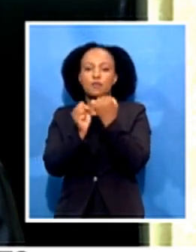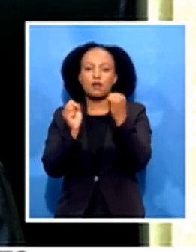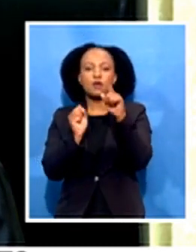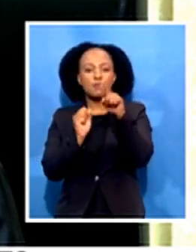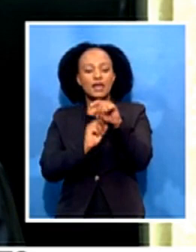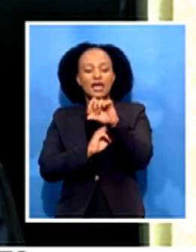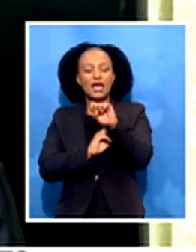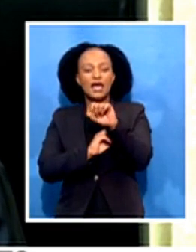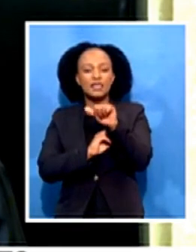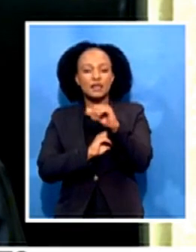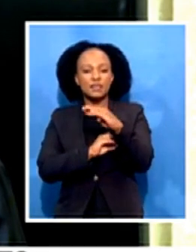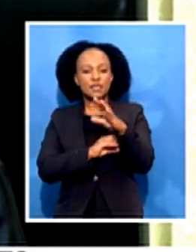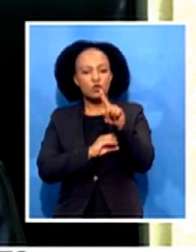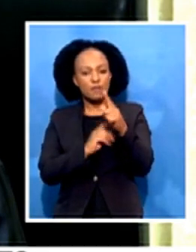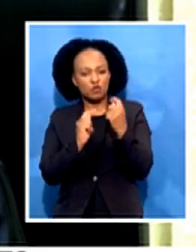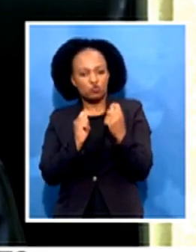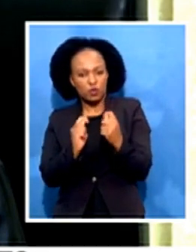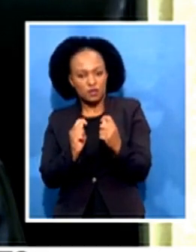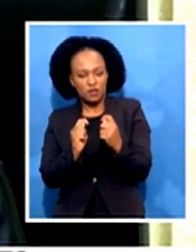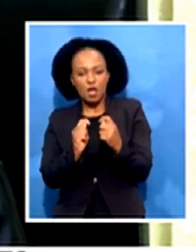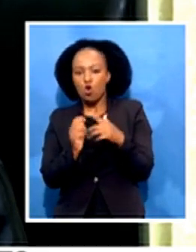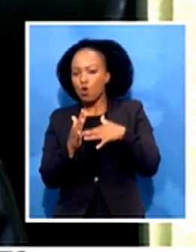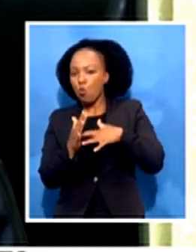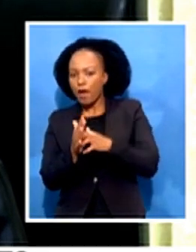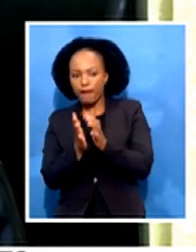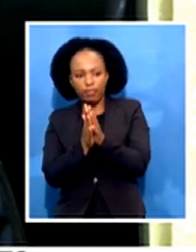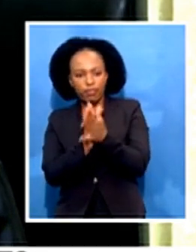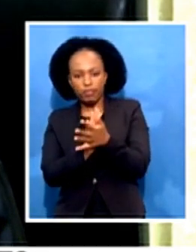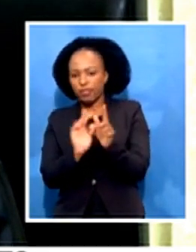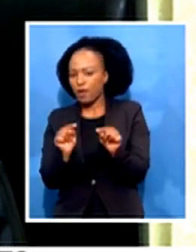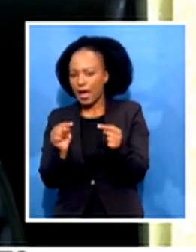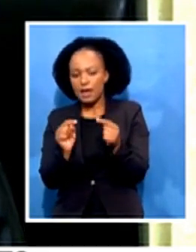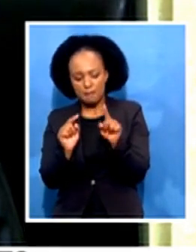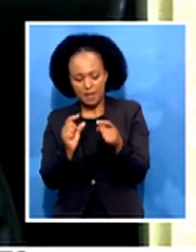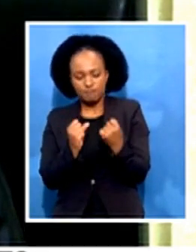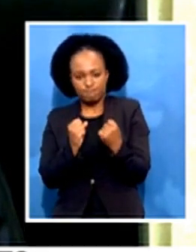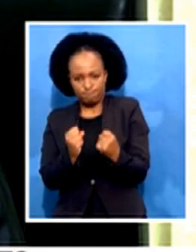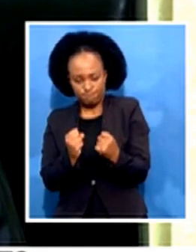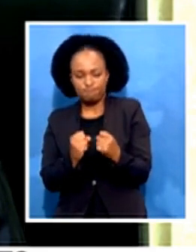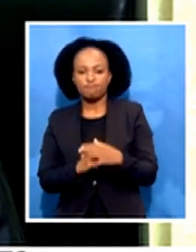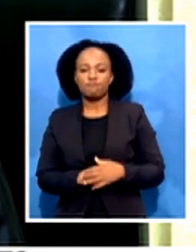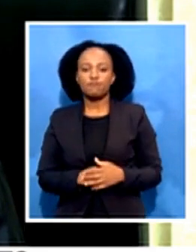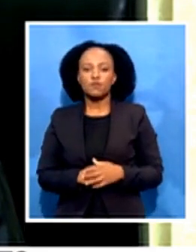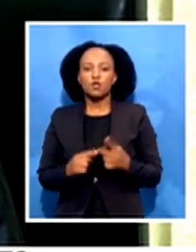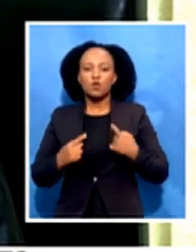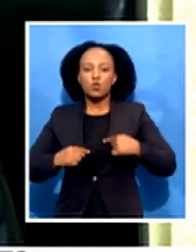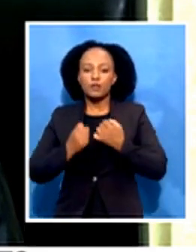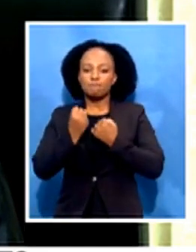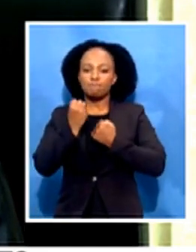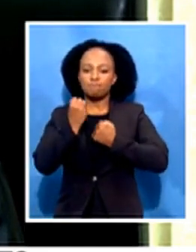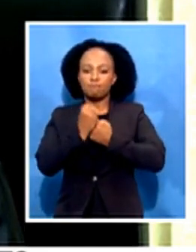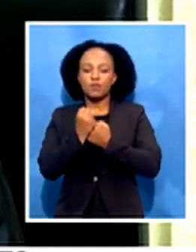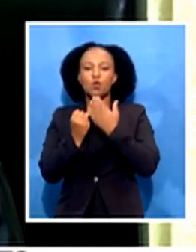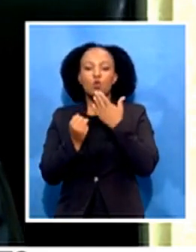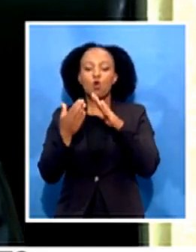to be weakened. We also offer total support to community health workers who are currently on strike under the